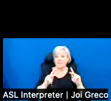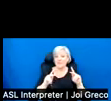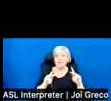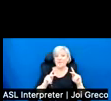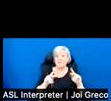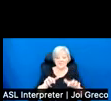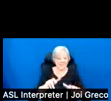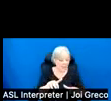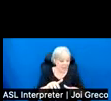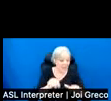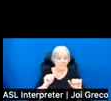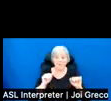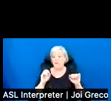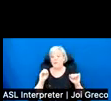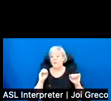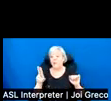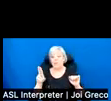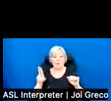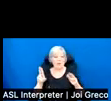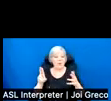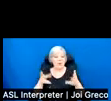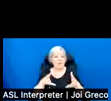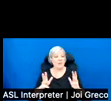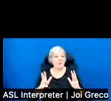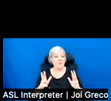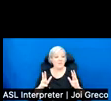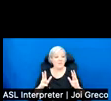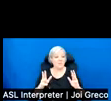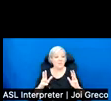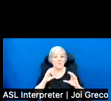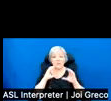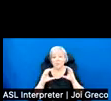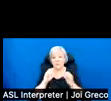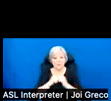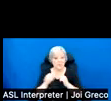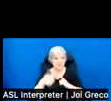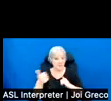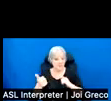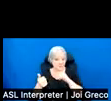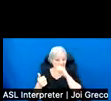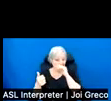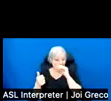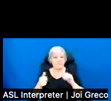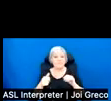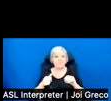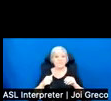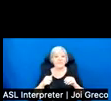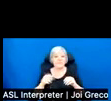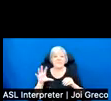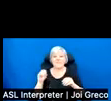on a keyboard and allow him to communicate with others. He spent 50 sessions